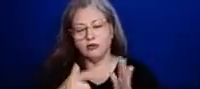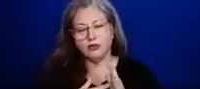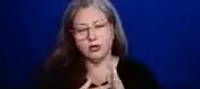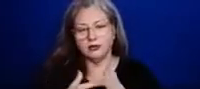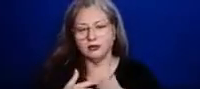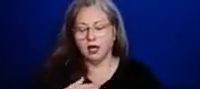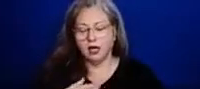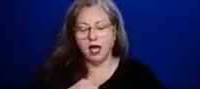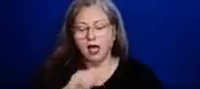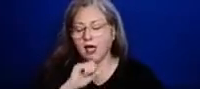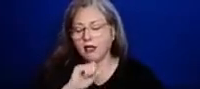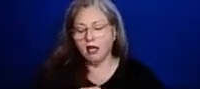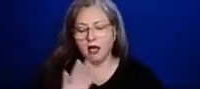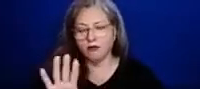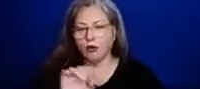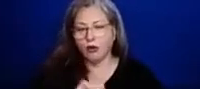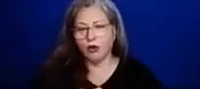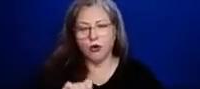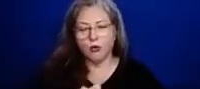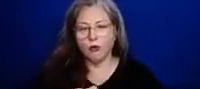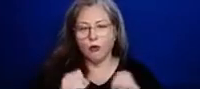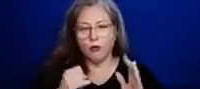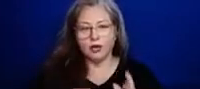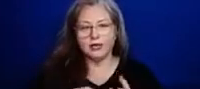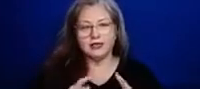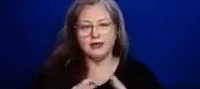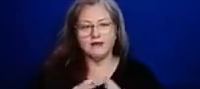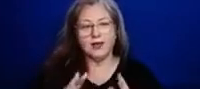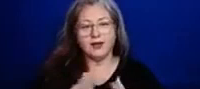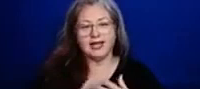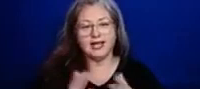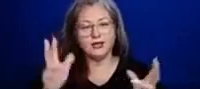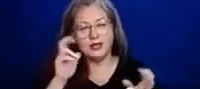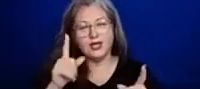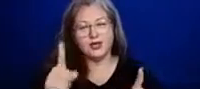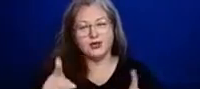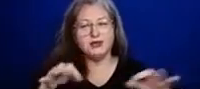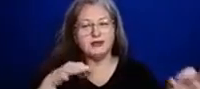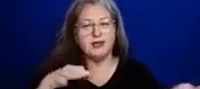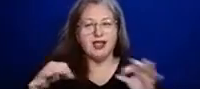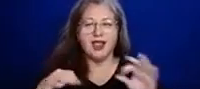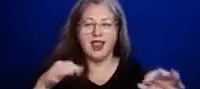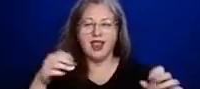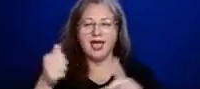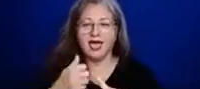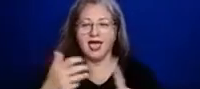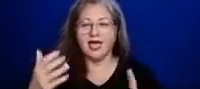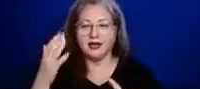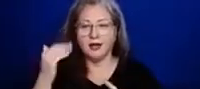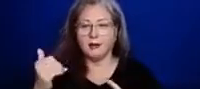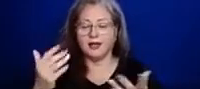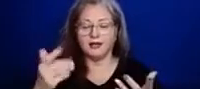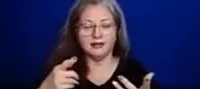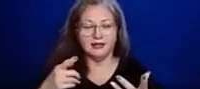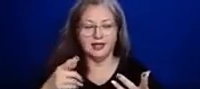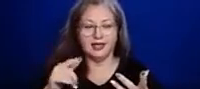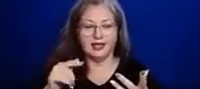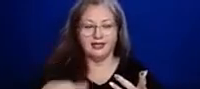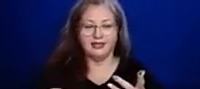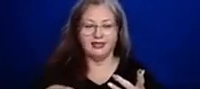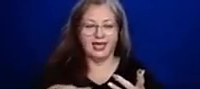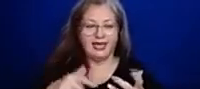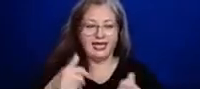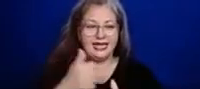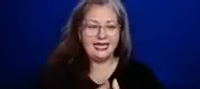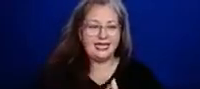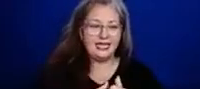absolutely love your work, and I think it's really nice to hear the explanations, because it's just such a world that is inside of each one